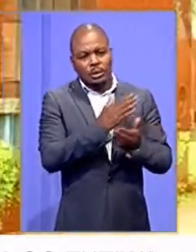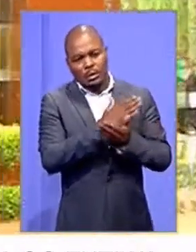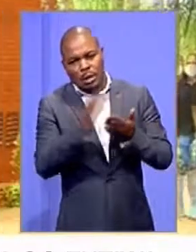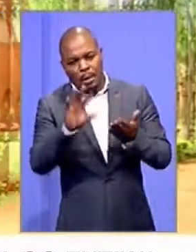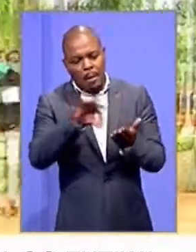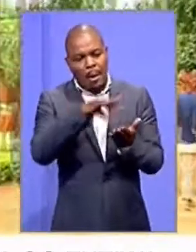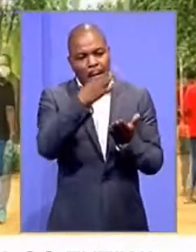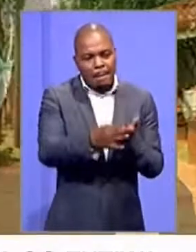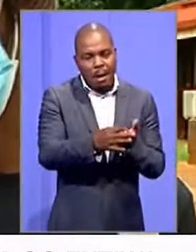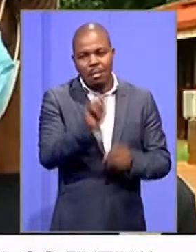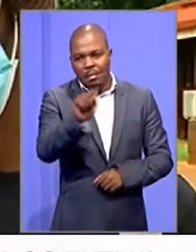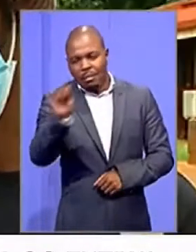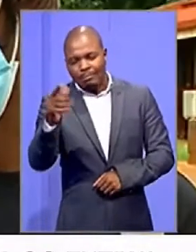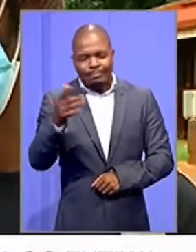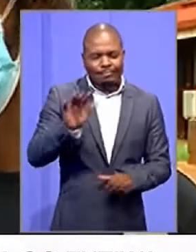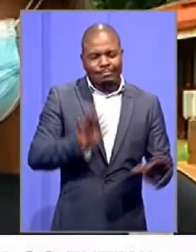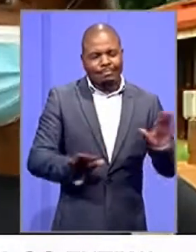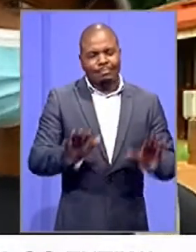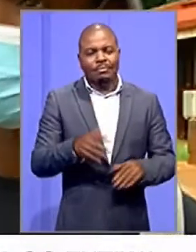ba sa jego di